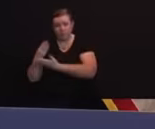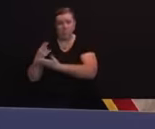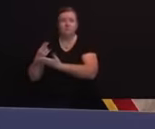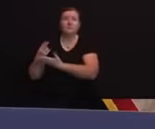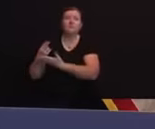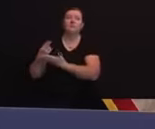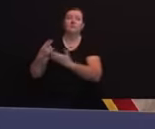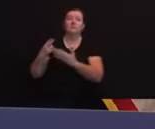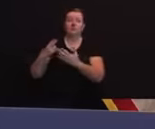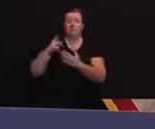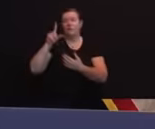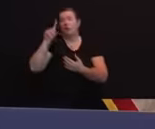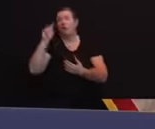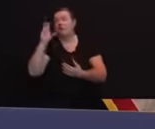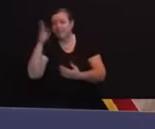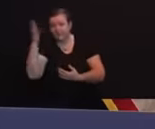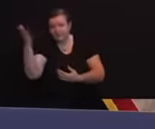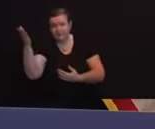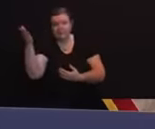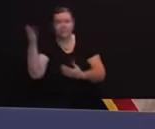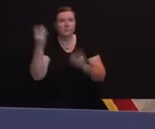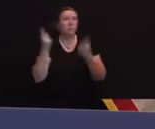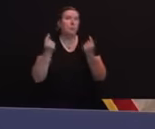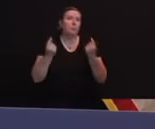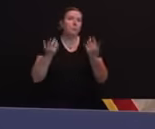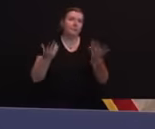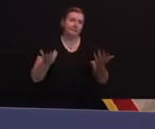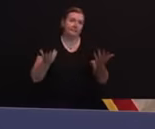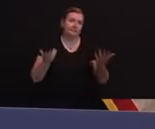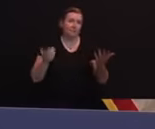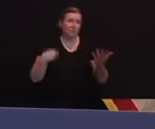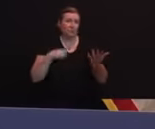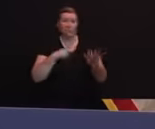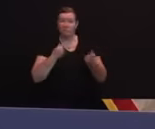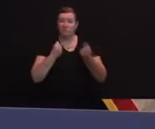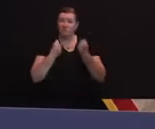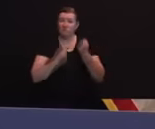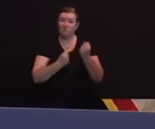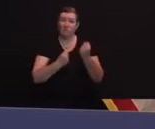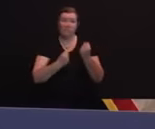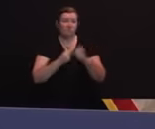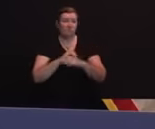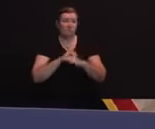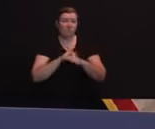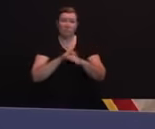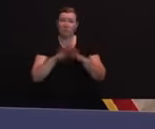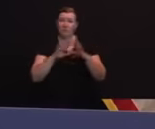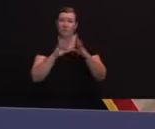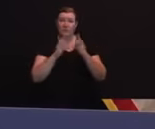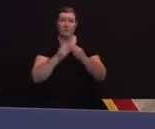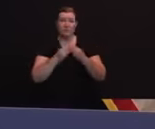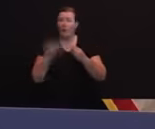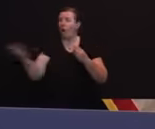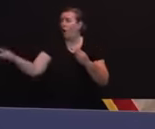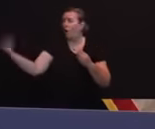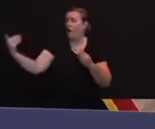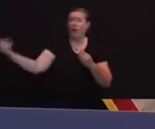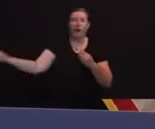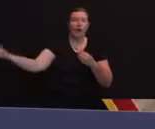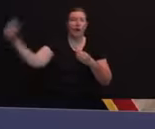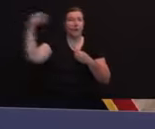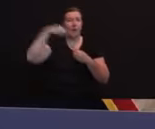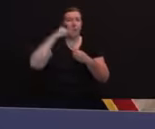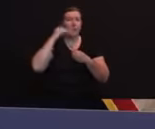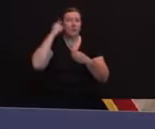vulnerable population, the department strongly recommends against families taking residents out of the